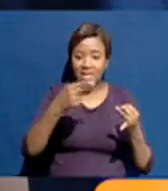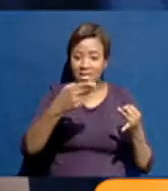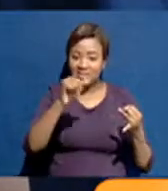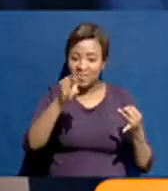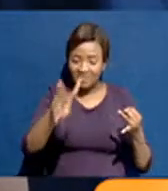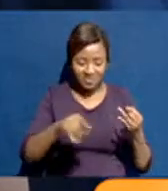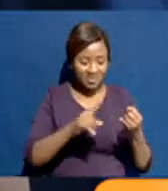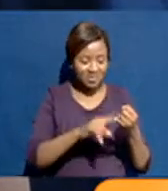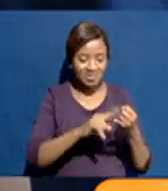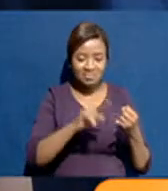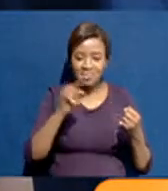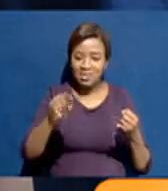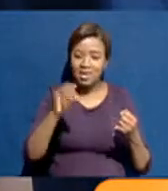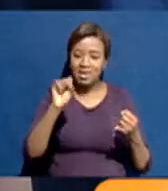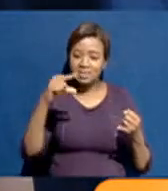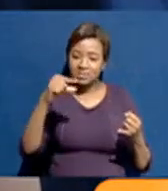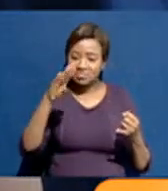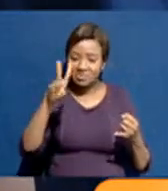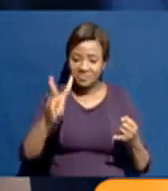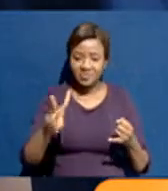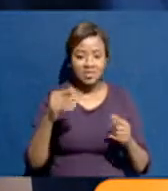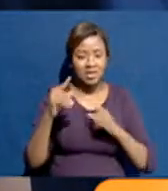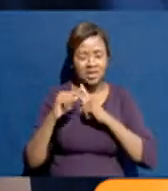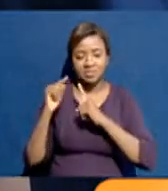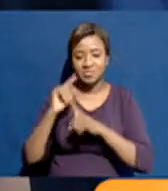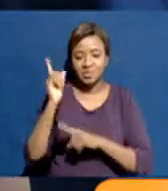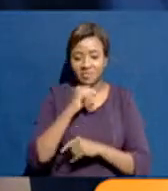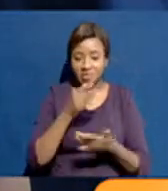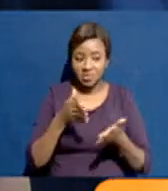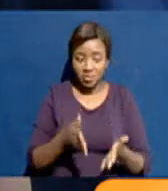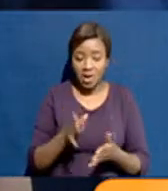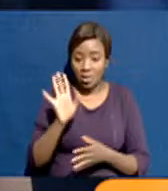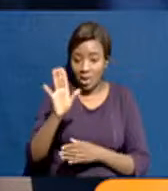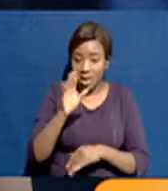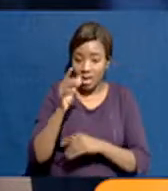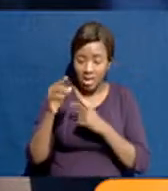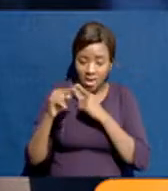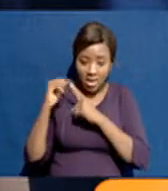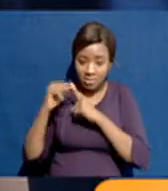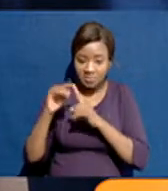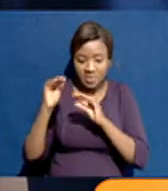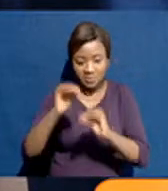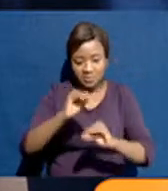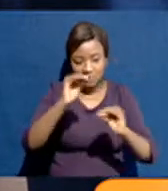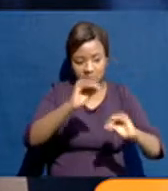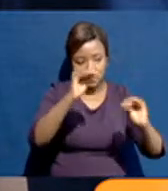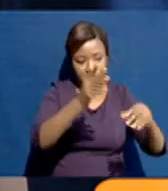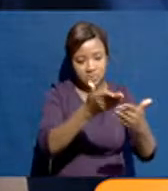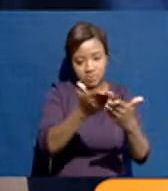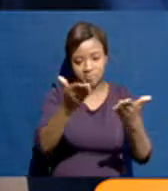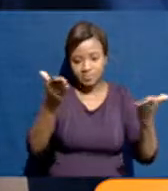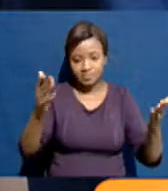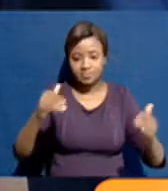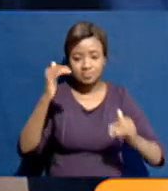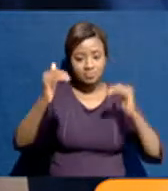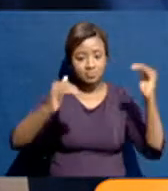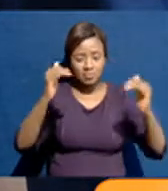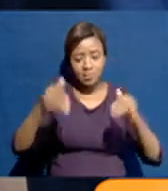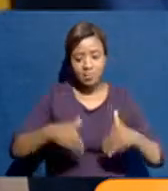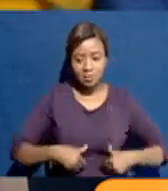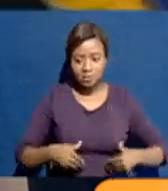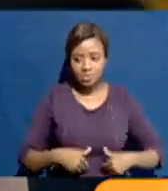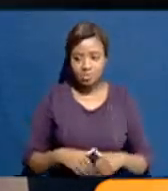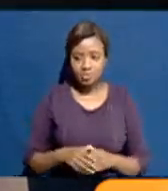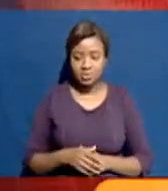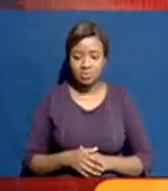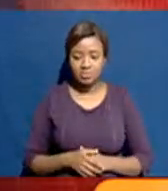and sexual-based gender violence. But she's now using her experiences to educate adolescents to avoid the pitfalls she